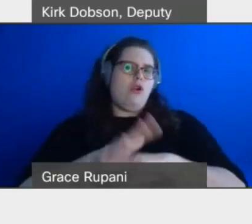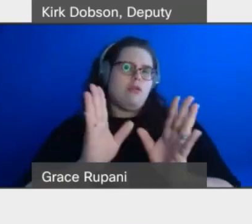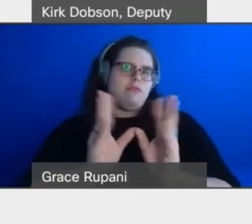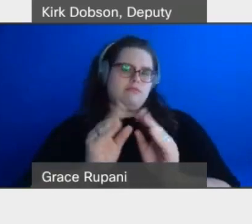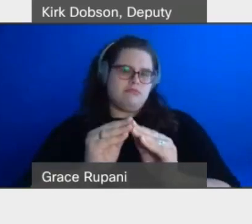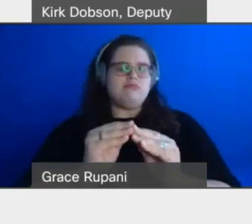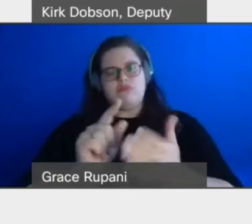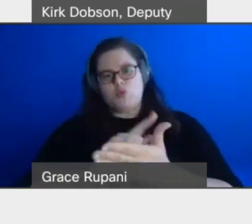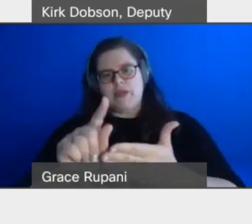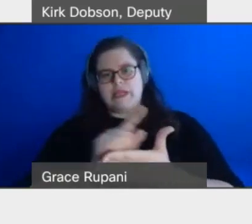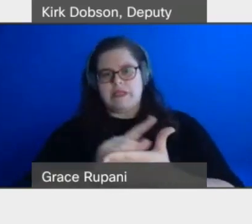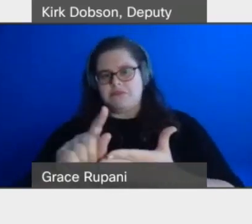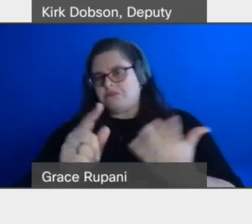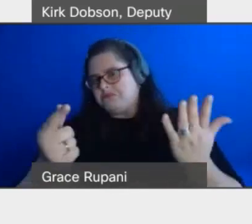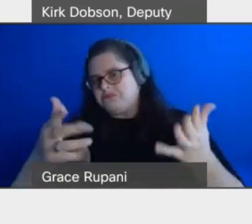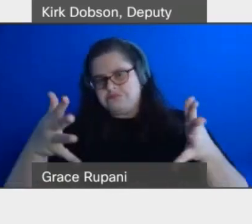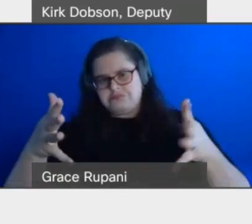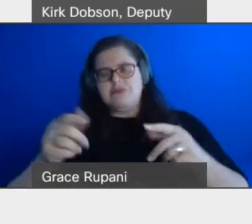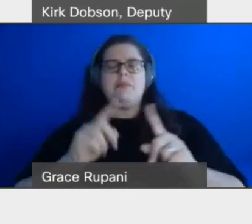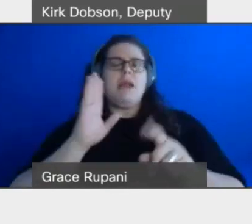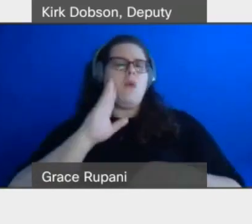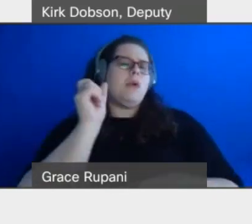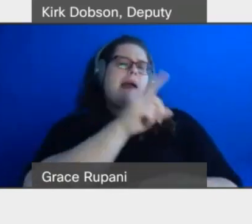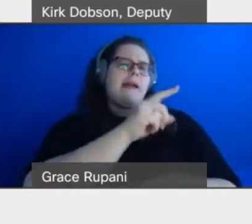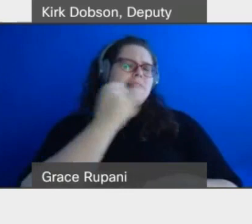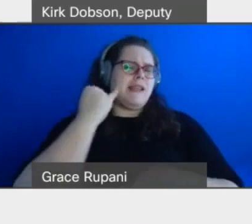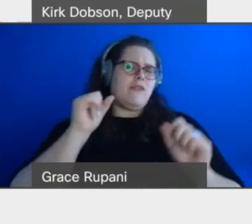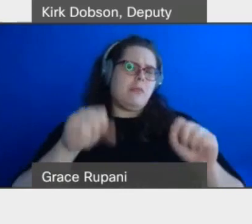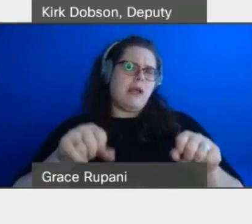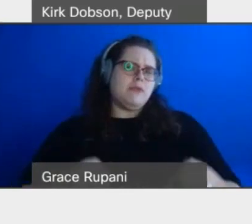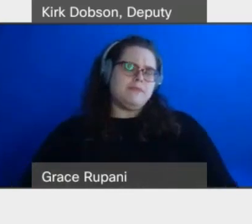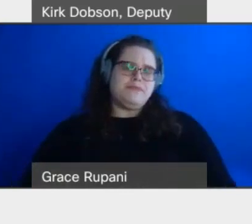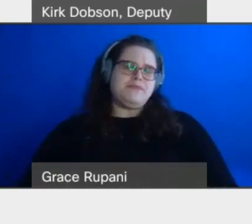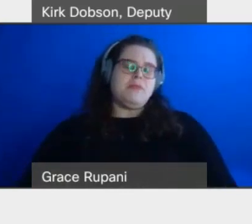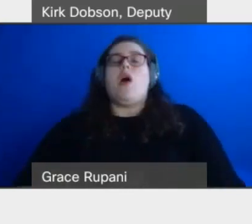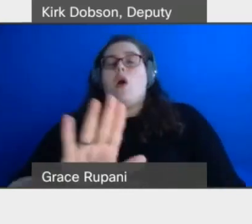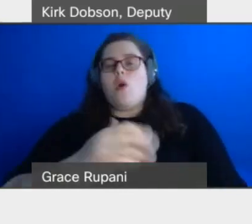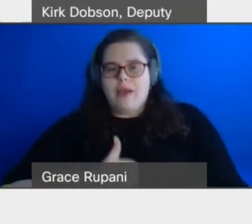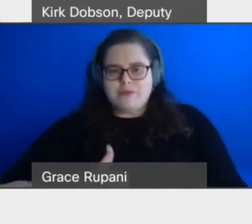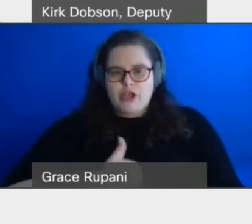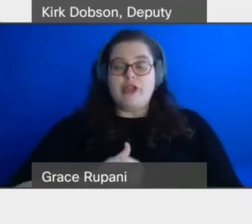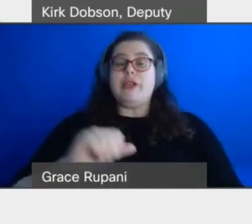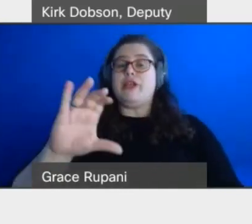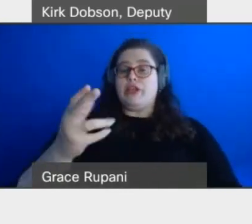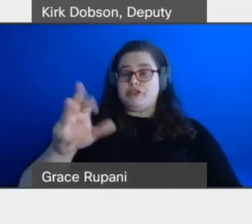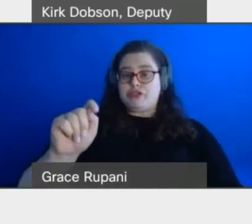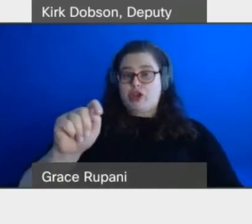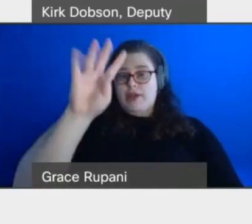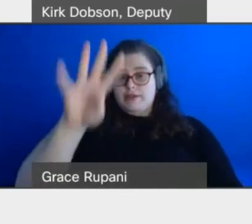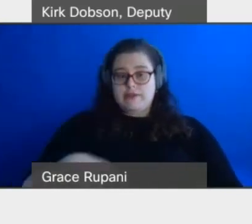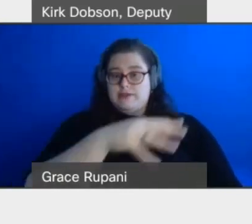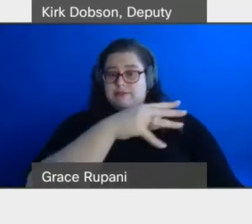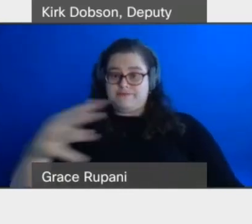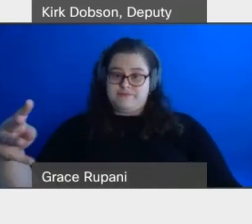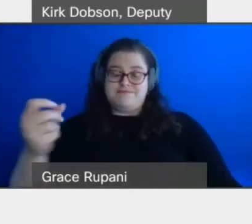something that could be done. Oh, and I'm sorry, the charts reference, and I don't want to lose sight of this, the